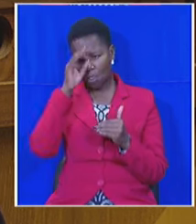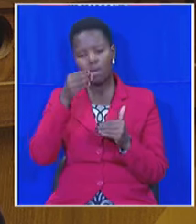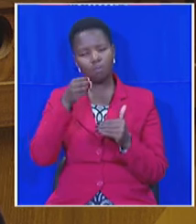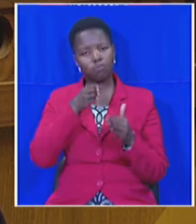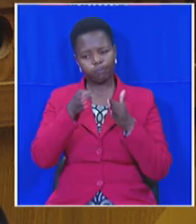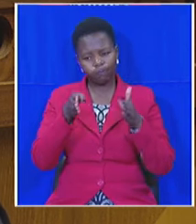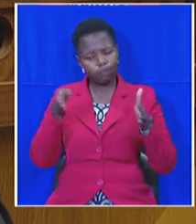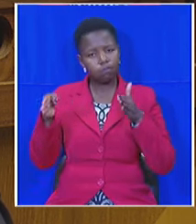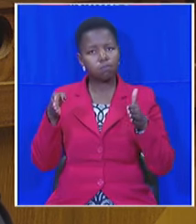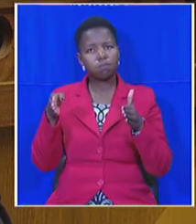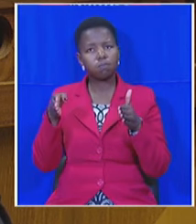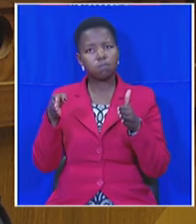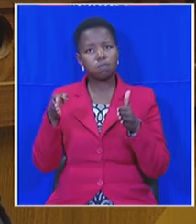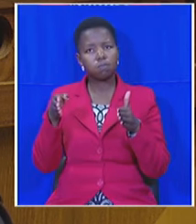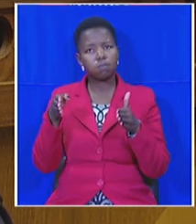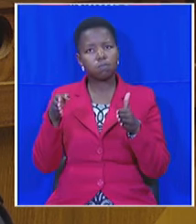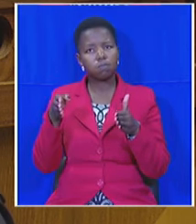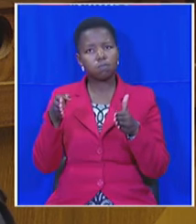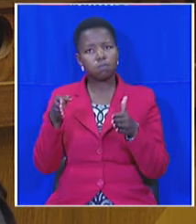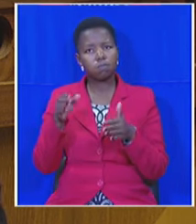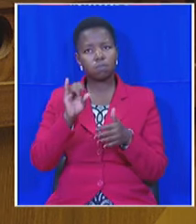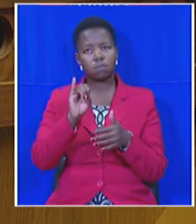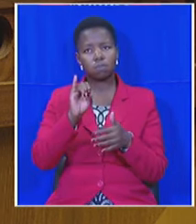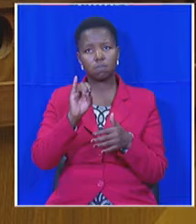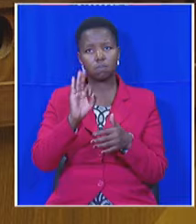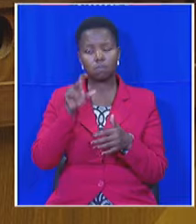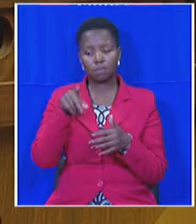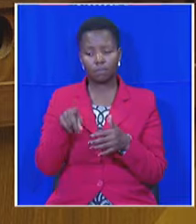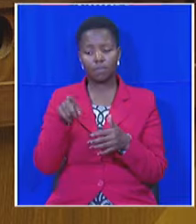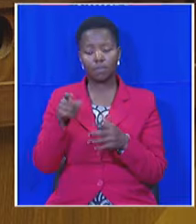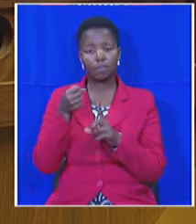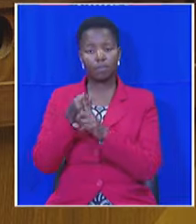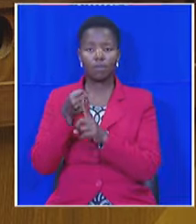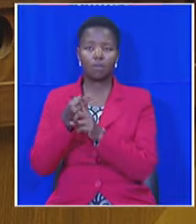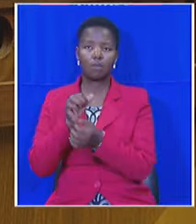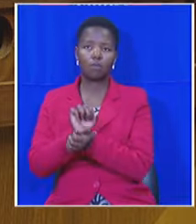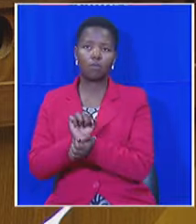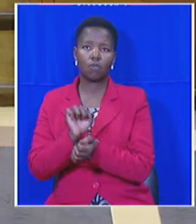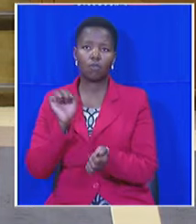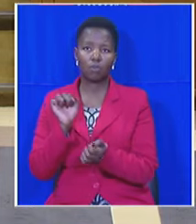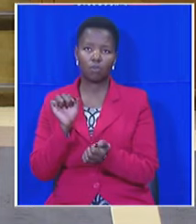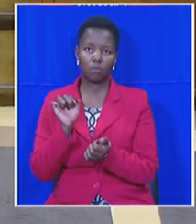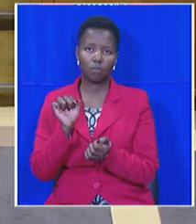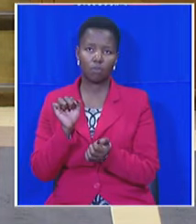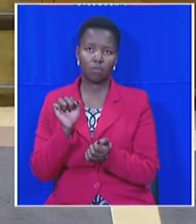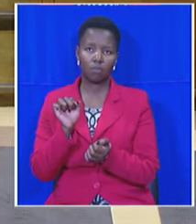roads. Inhlangano yenkulu yekata yenkululeko iyayixhasa le hlahlomali.